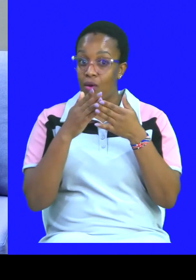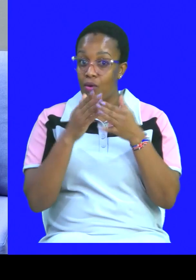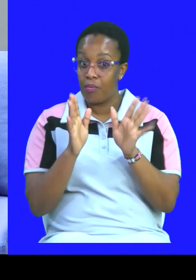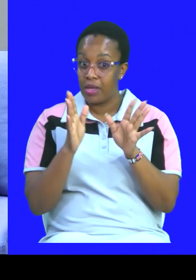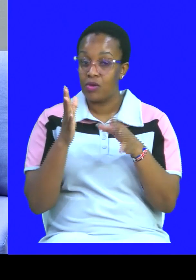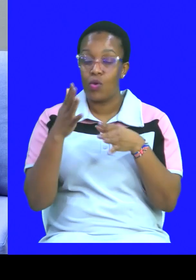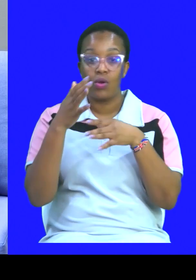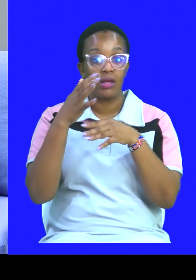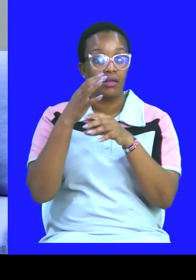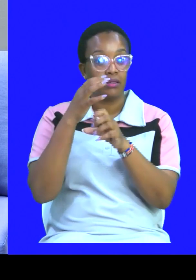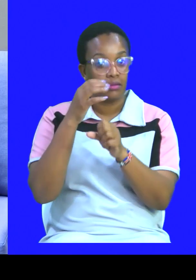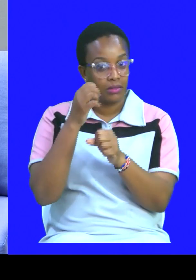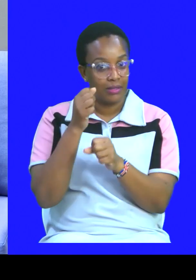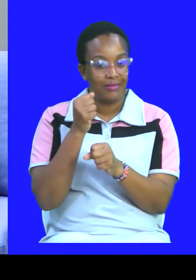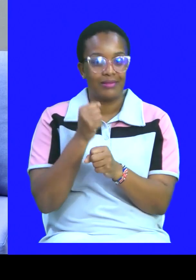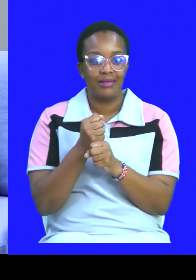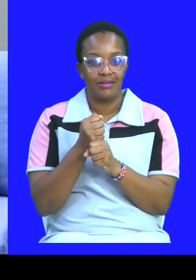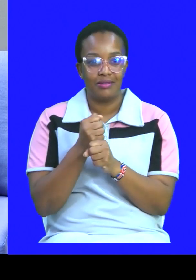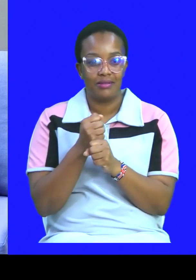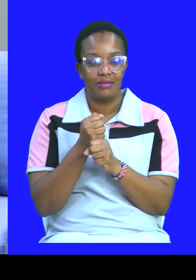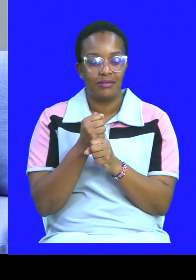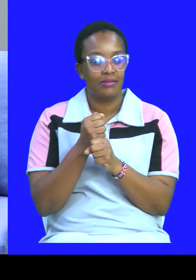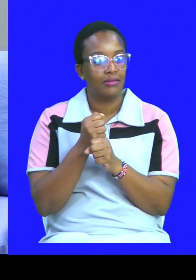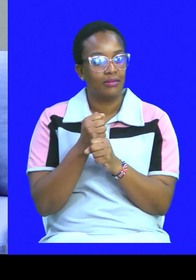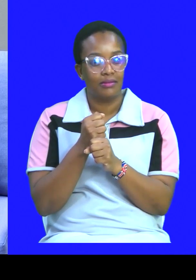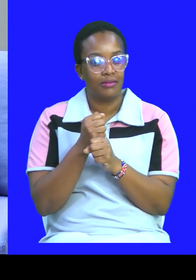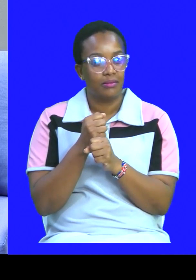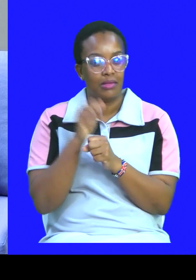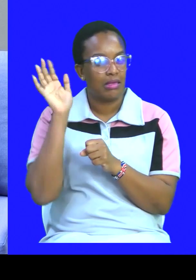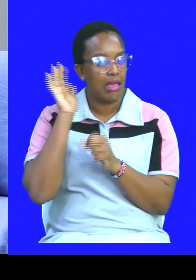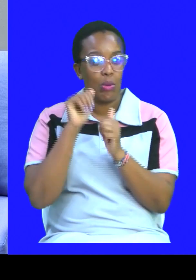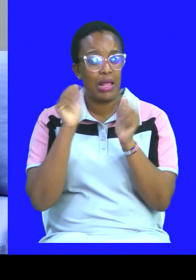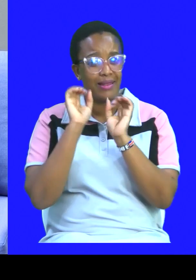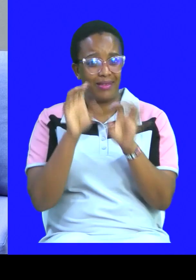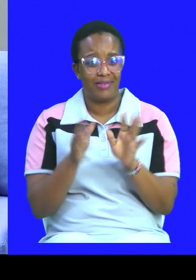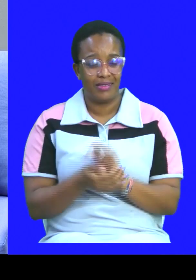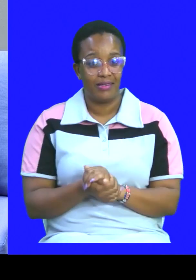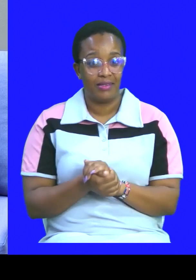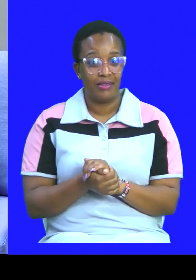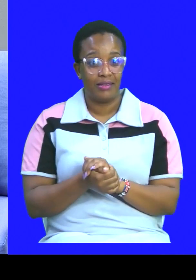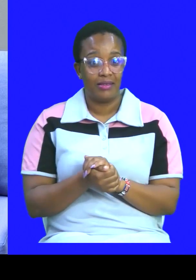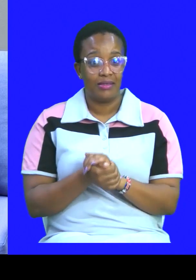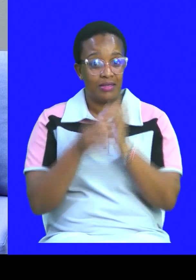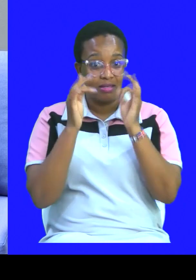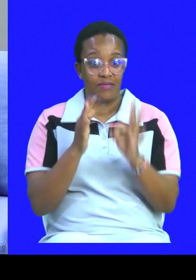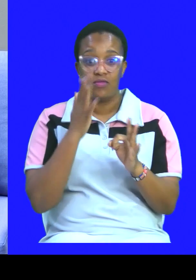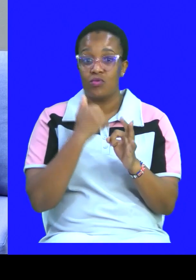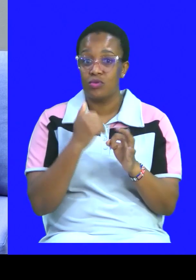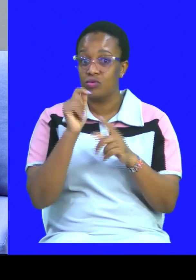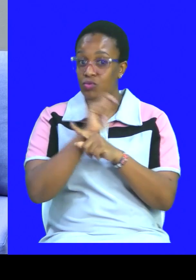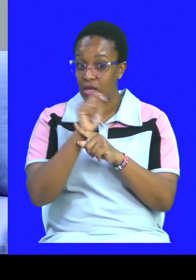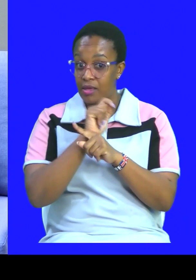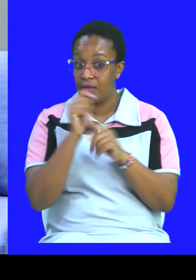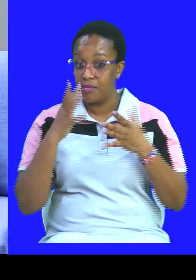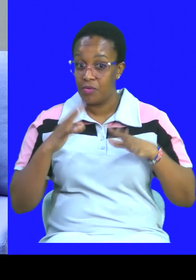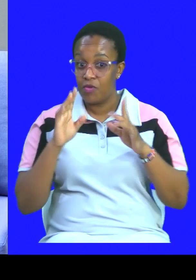won't reach everyone. If you get to open an organization, it won't reach anyone. So